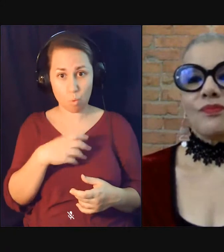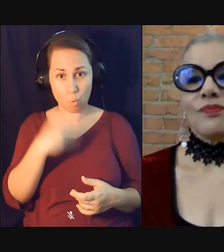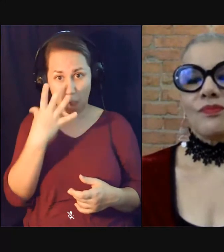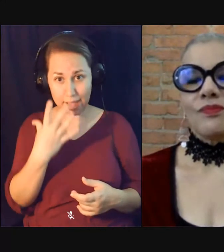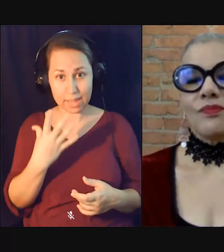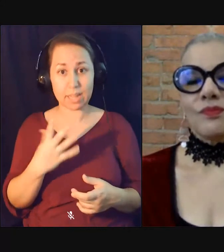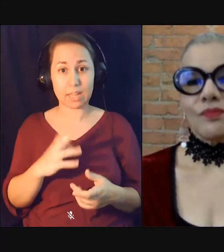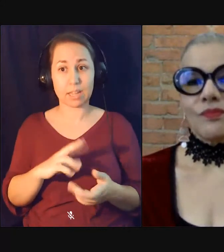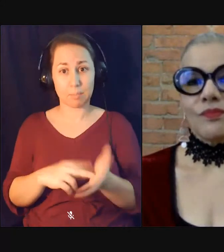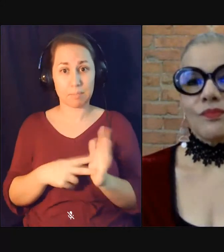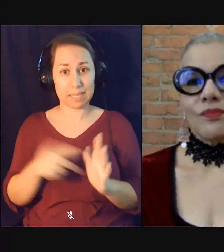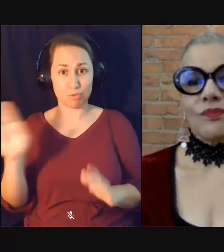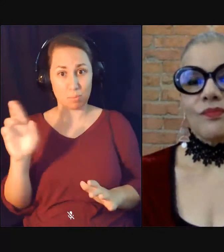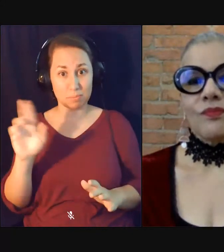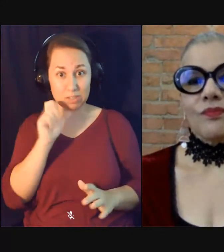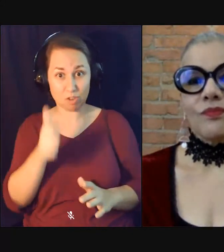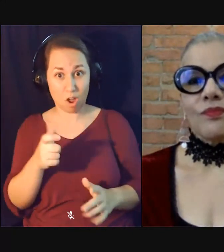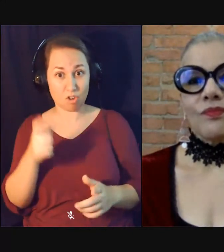Tokenism is its own,